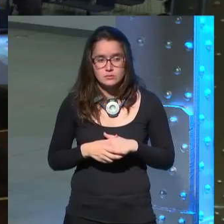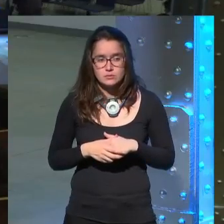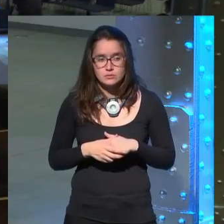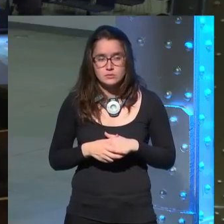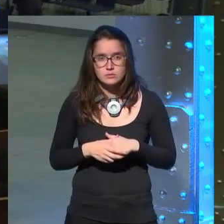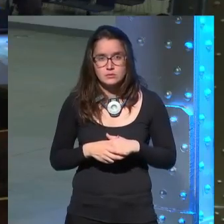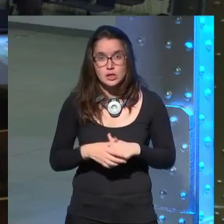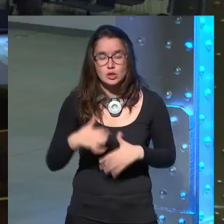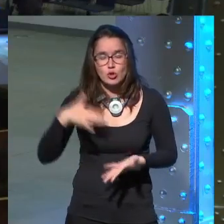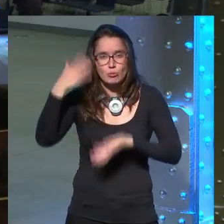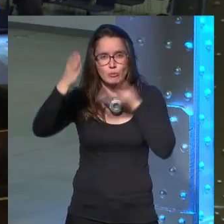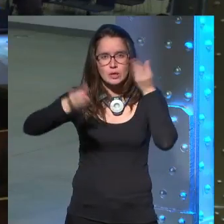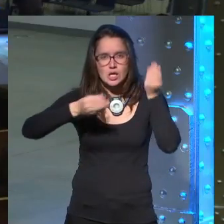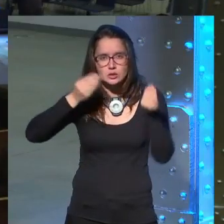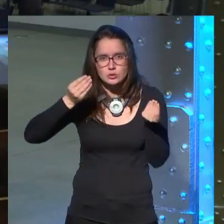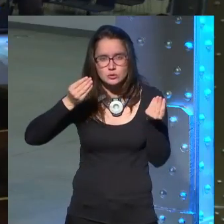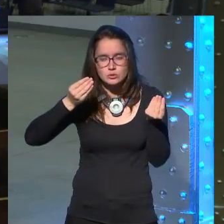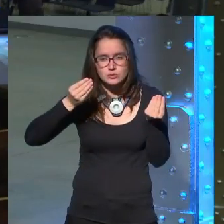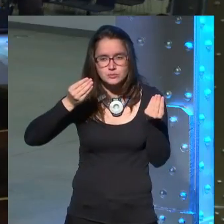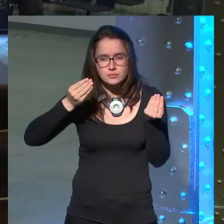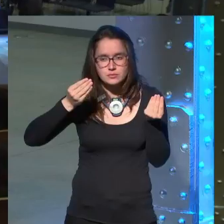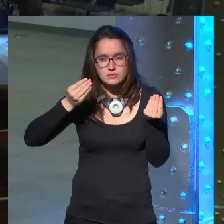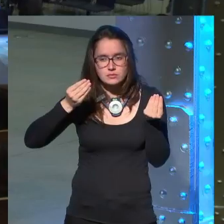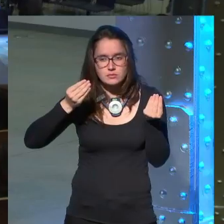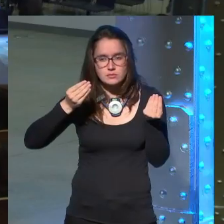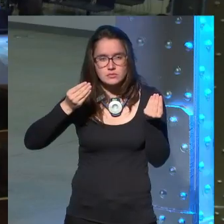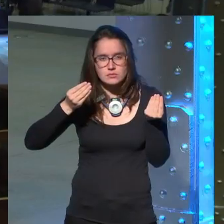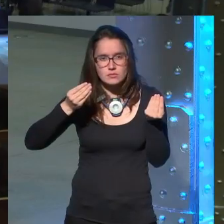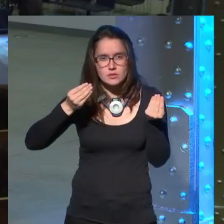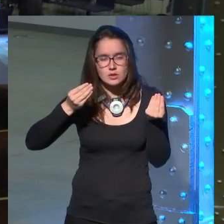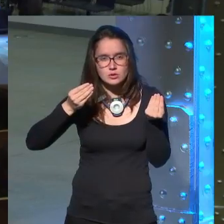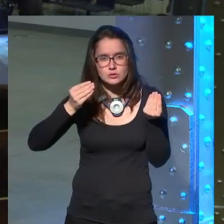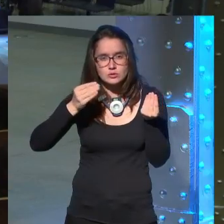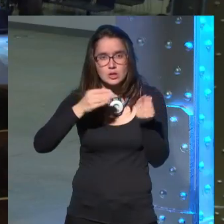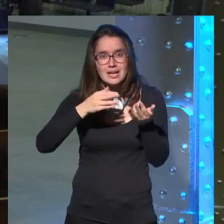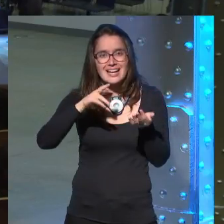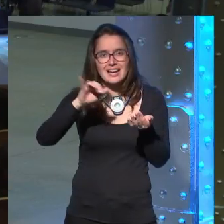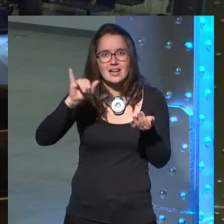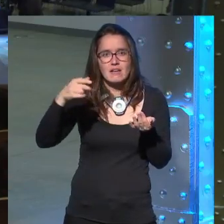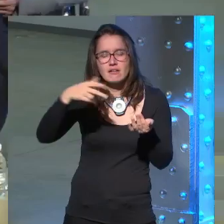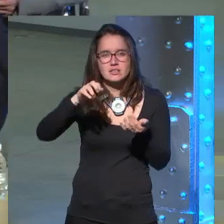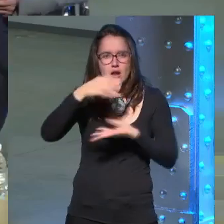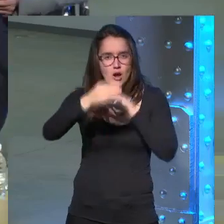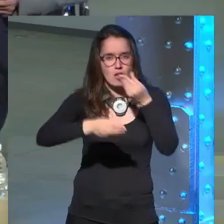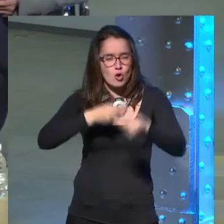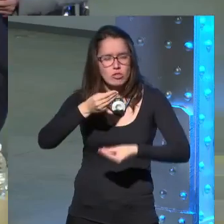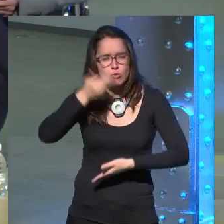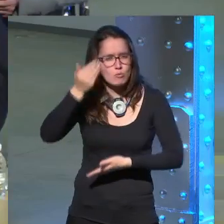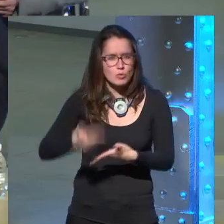I think that what Richard did was very important, because, and especially